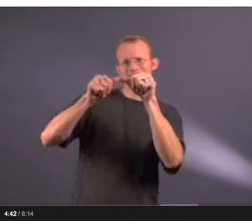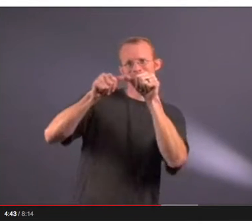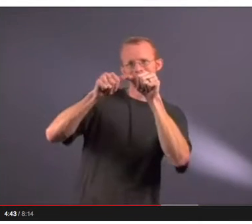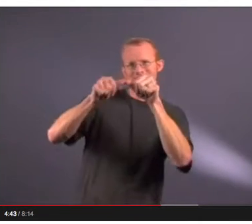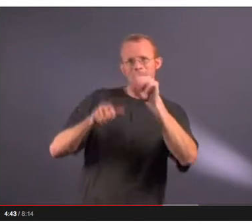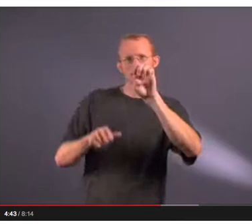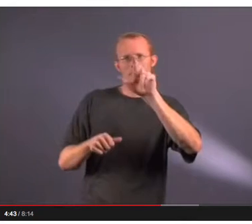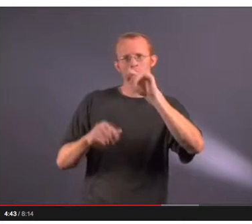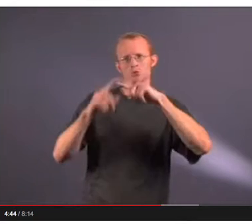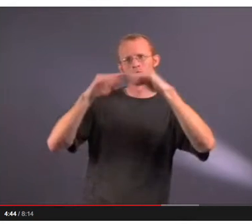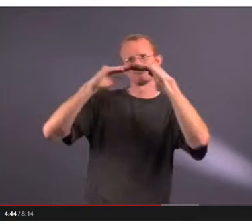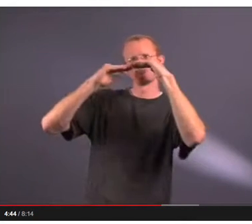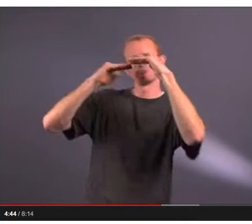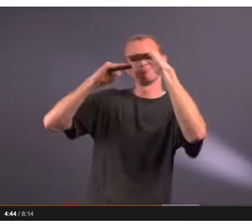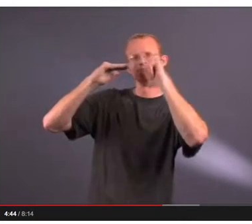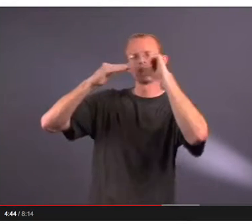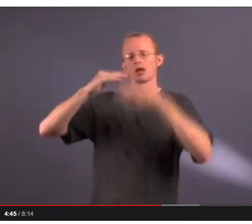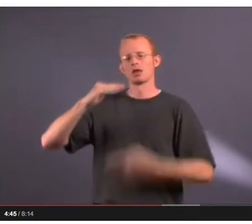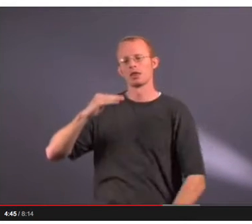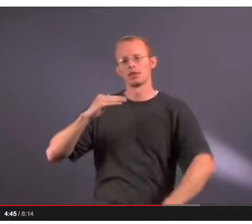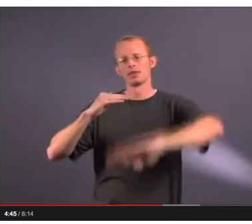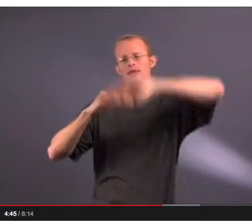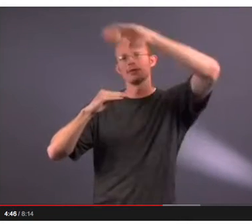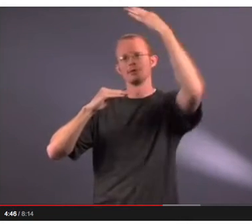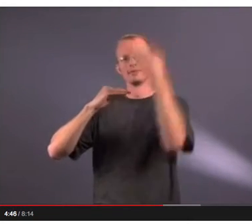and then it falls.